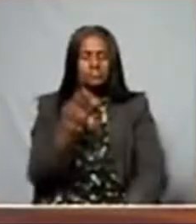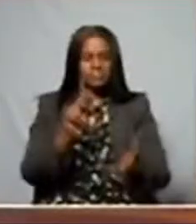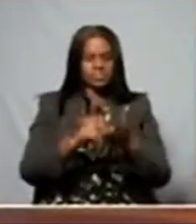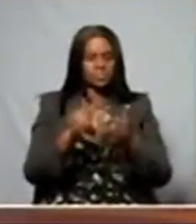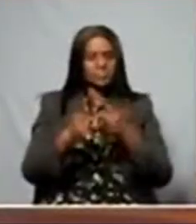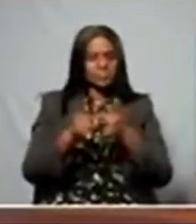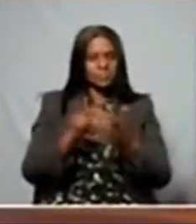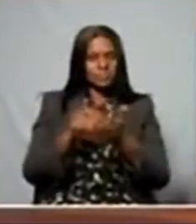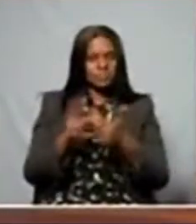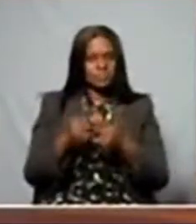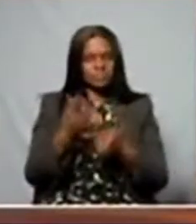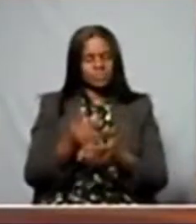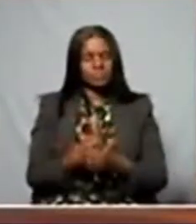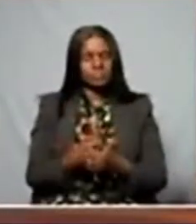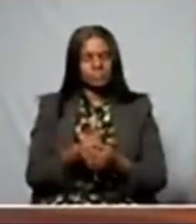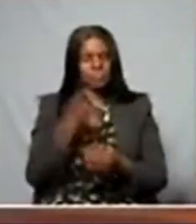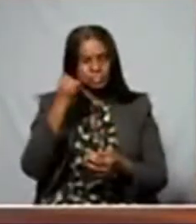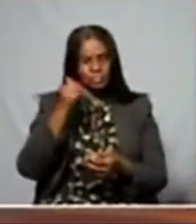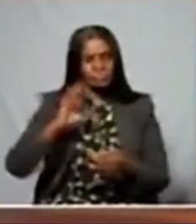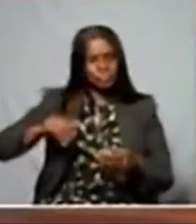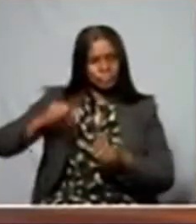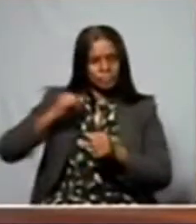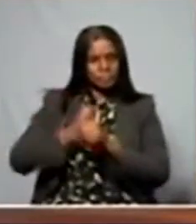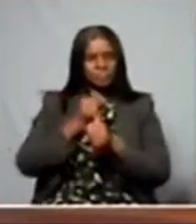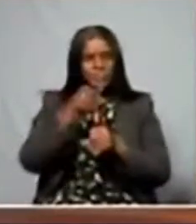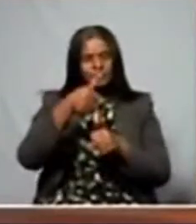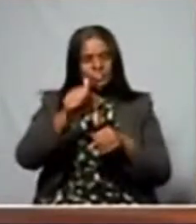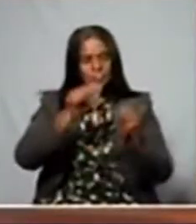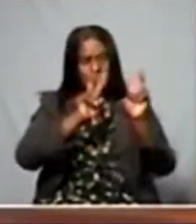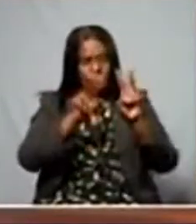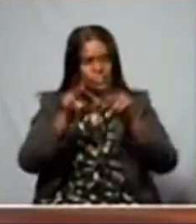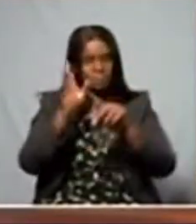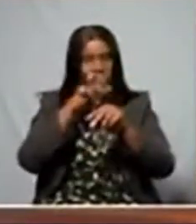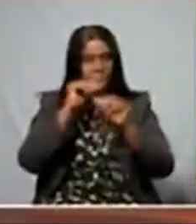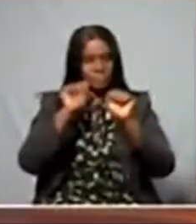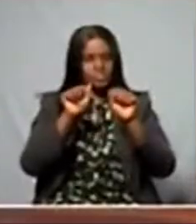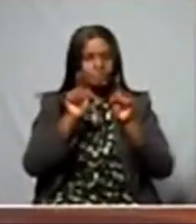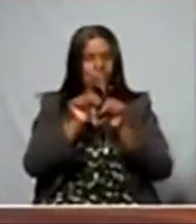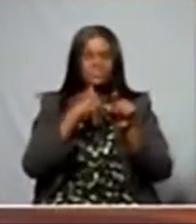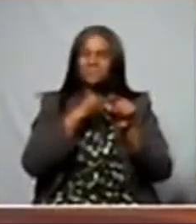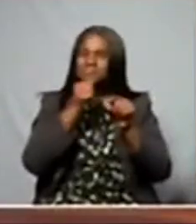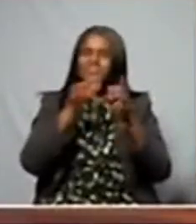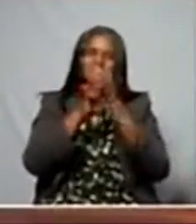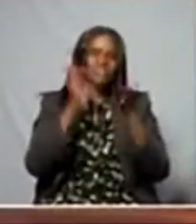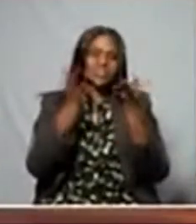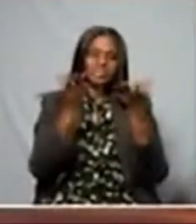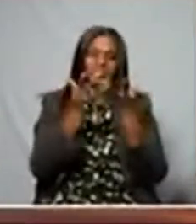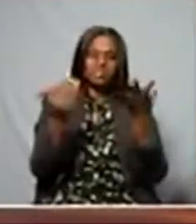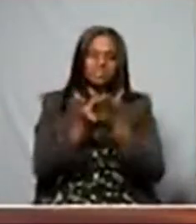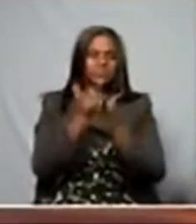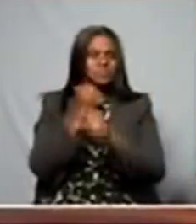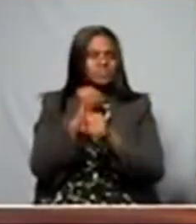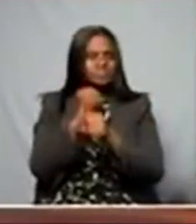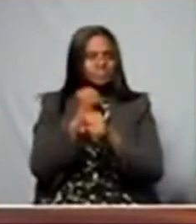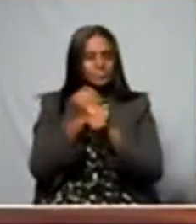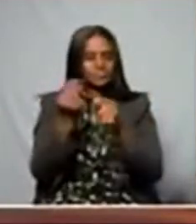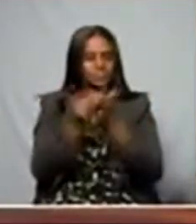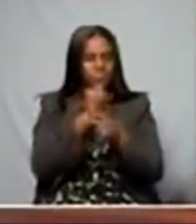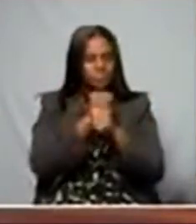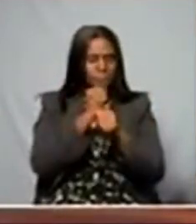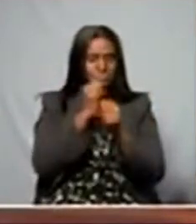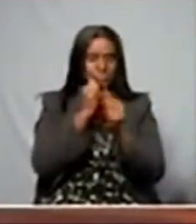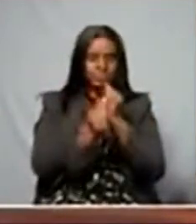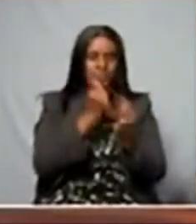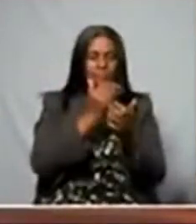programs. That is why last year you may observe that there was not much of new works which were